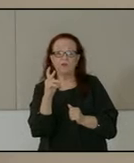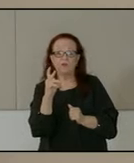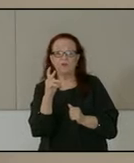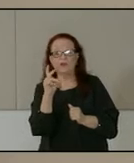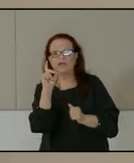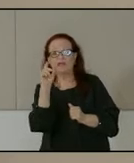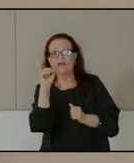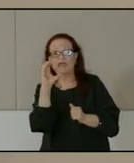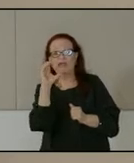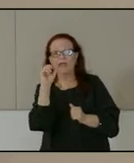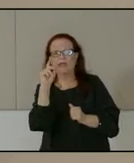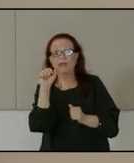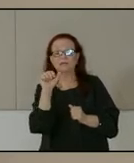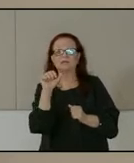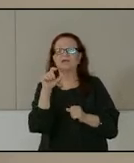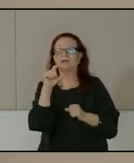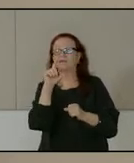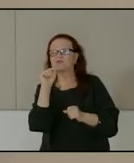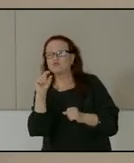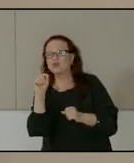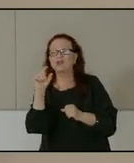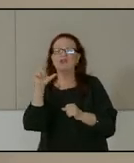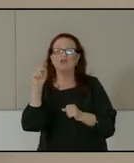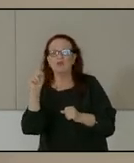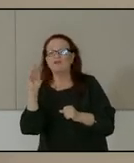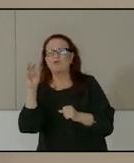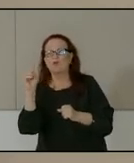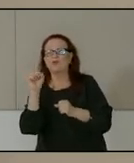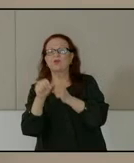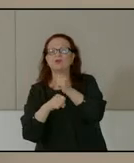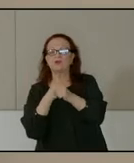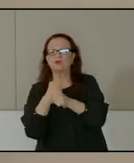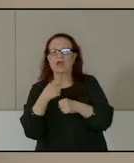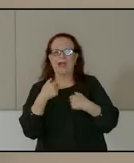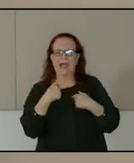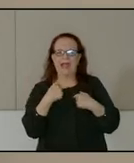I served as a Peace Corps volunteer in India.